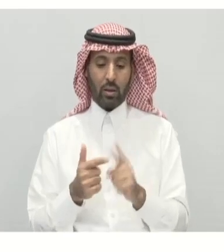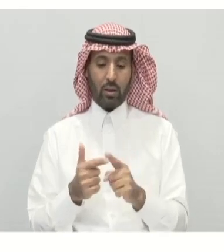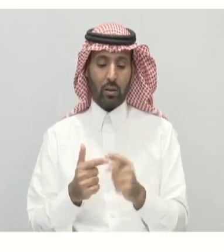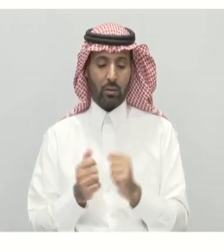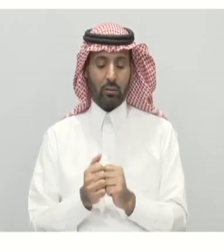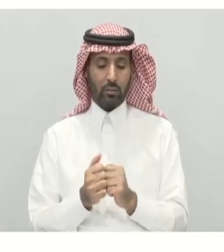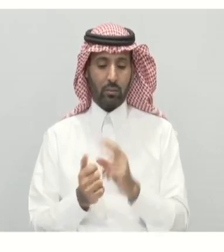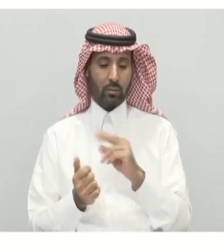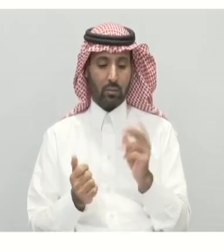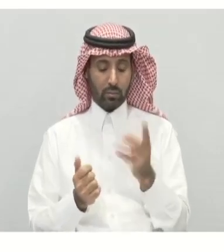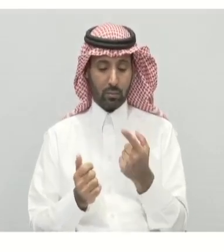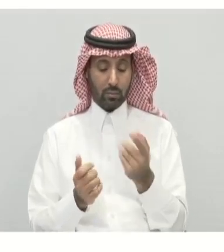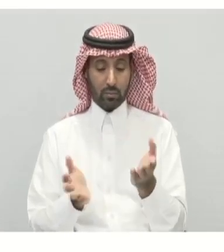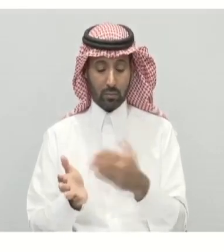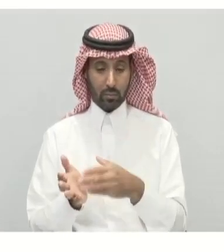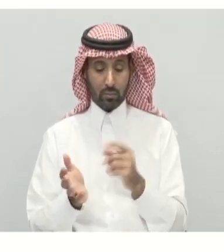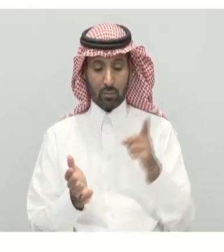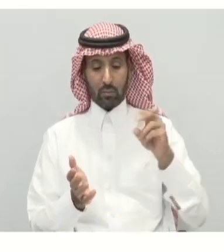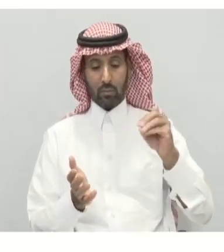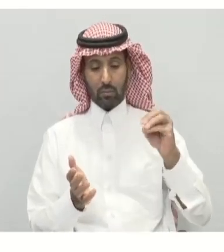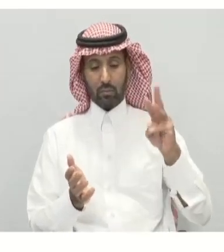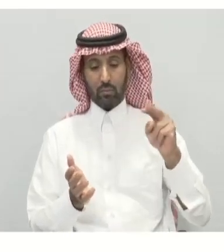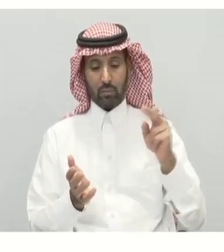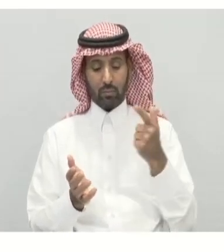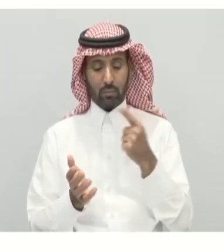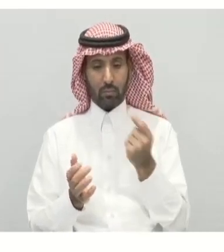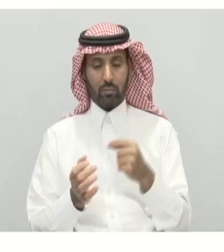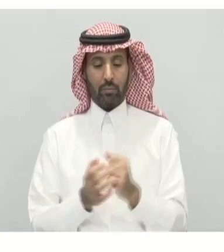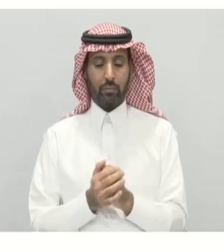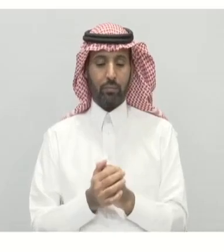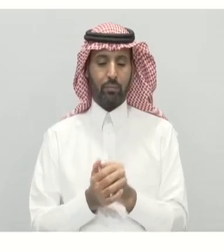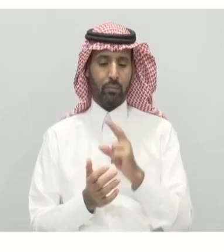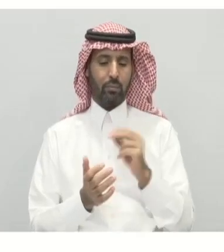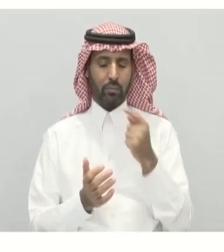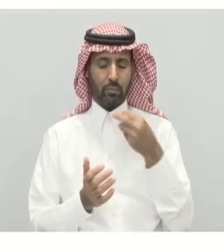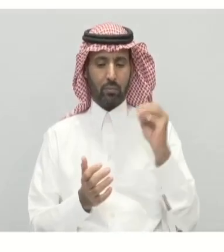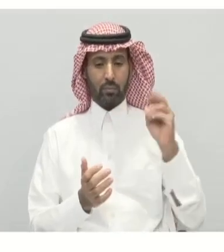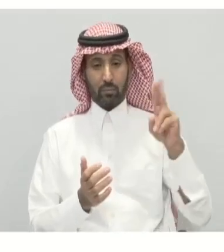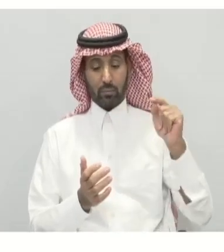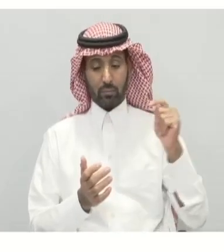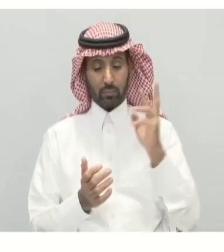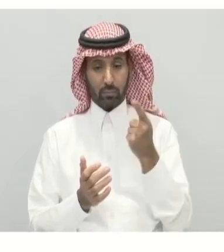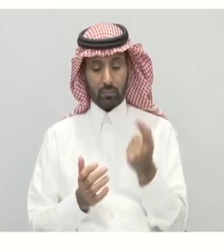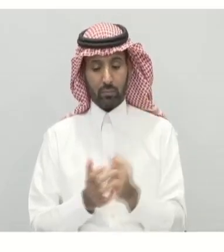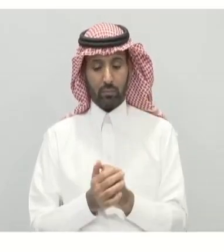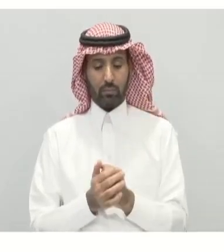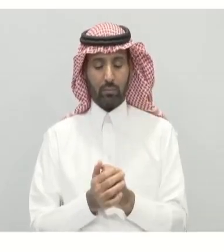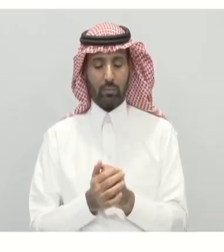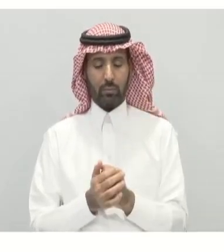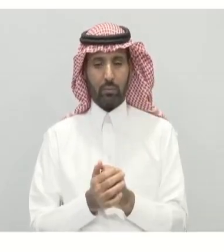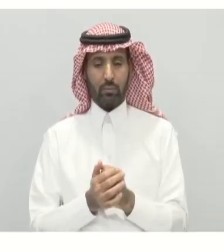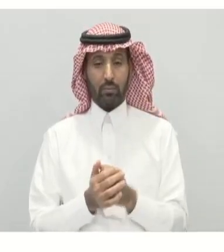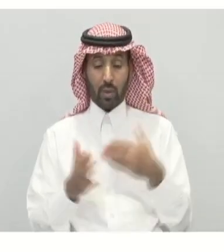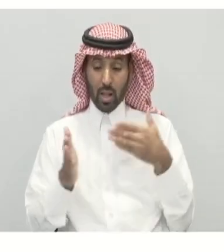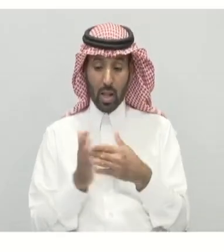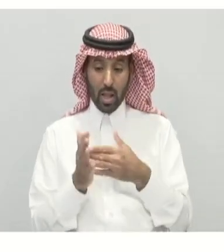here, down in the second one, for in here, out the particle, and down. So